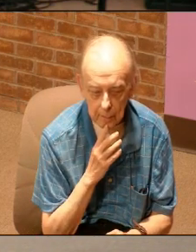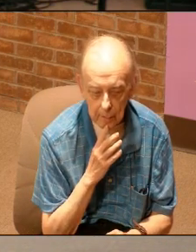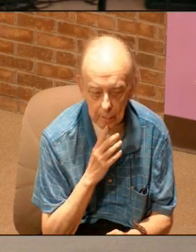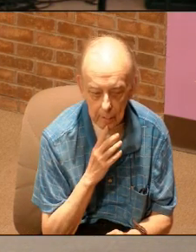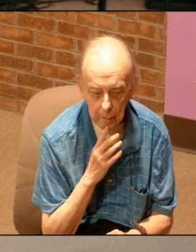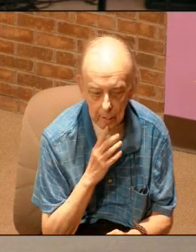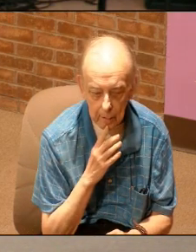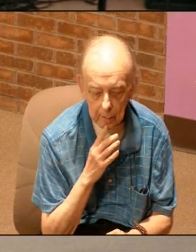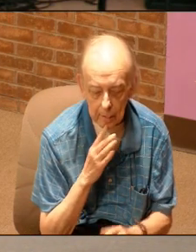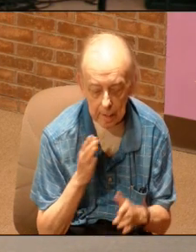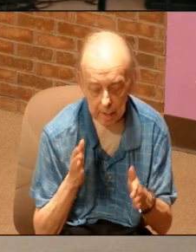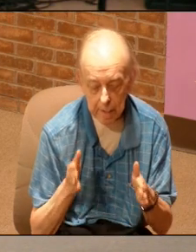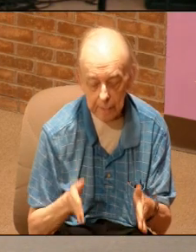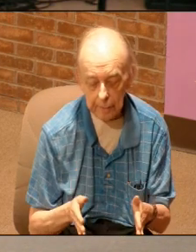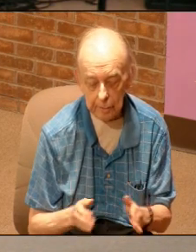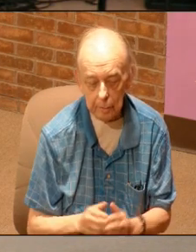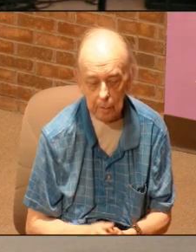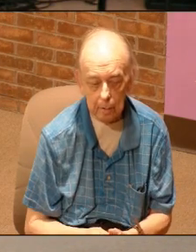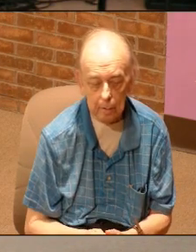individual.